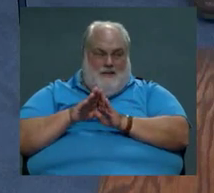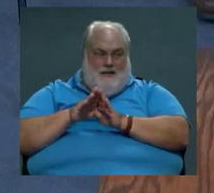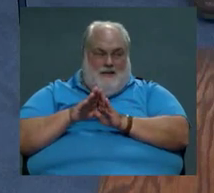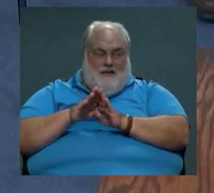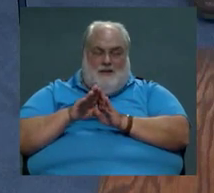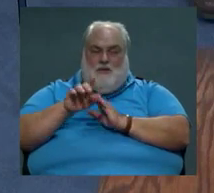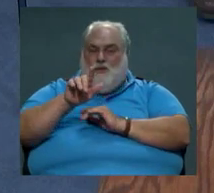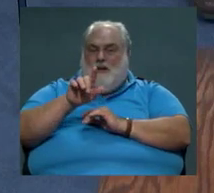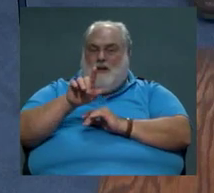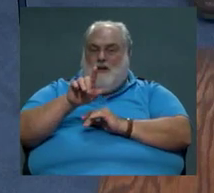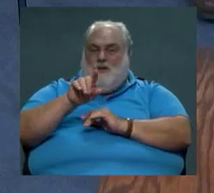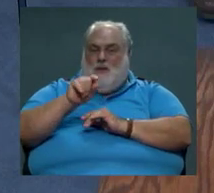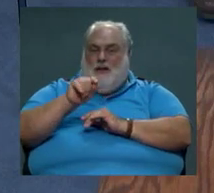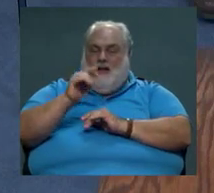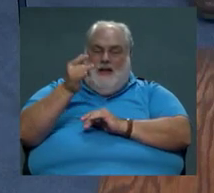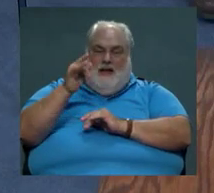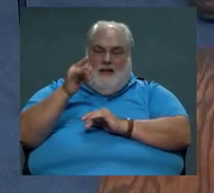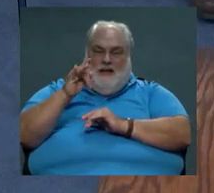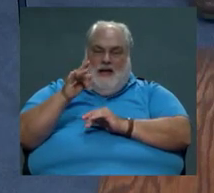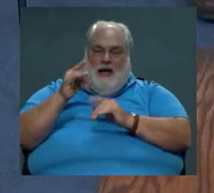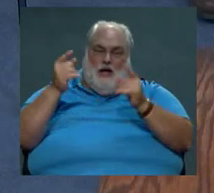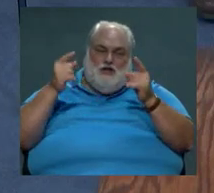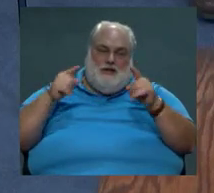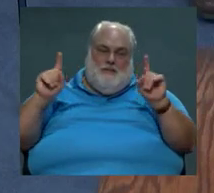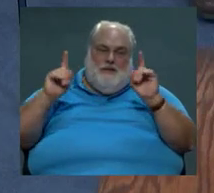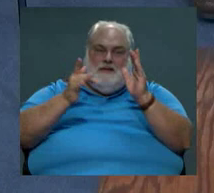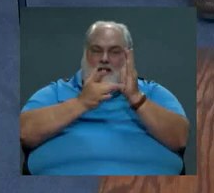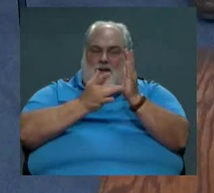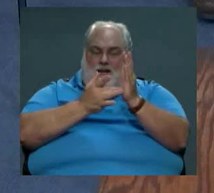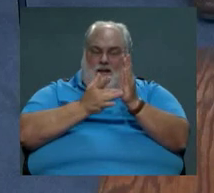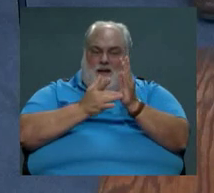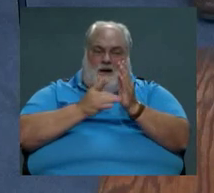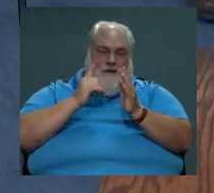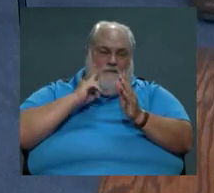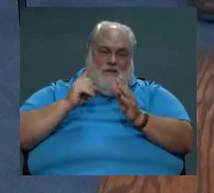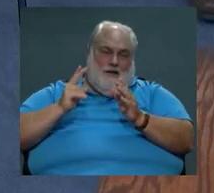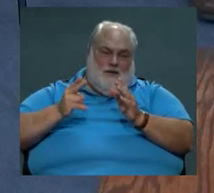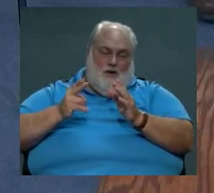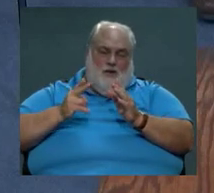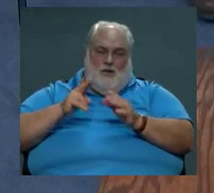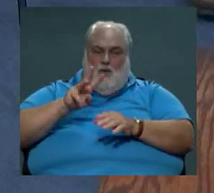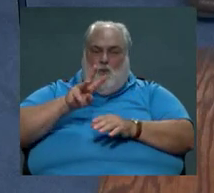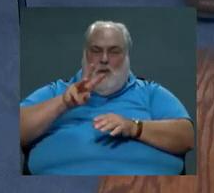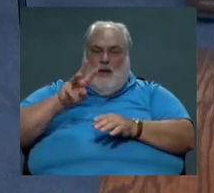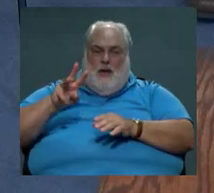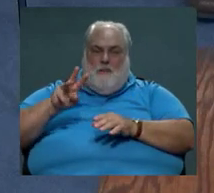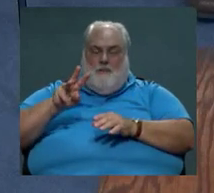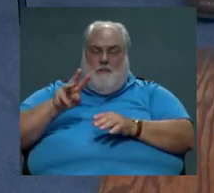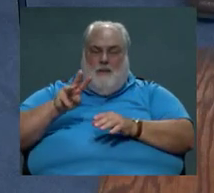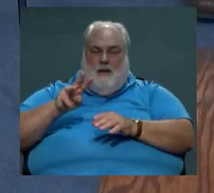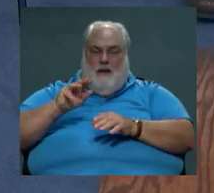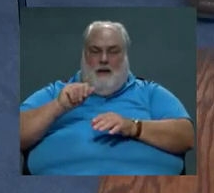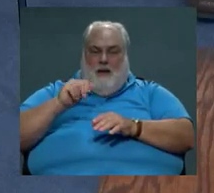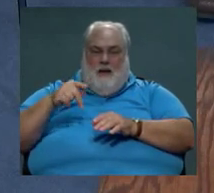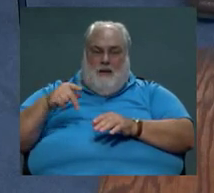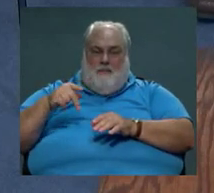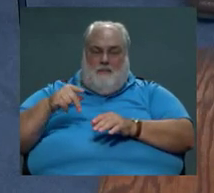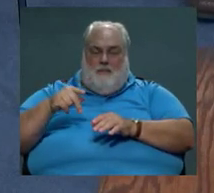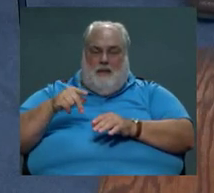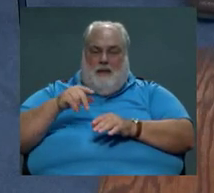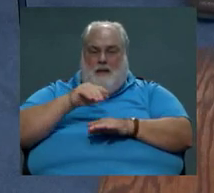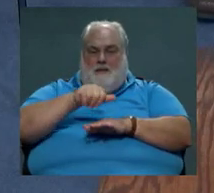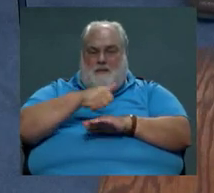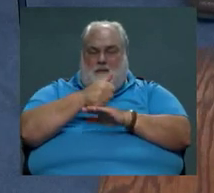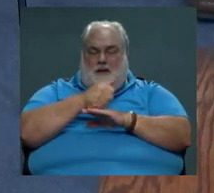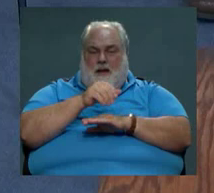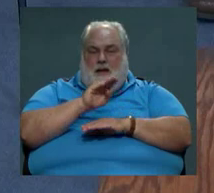the 2018 Achievement in Technology Award, and it's for the Historic Sites Web Application. Initiated by Brian Minyard,